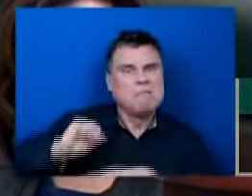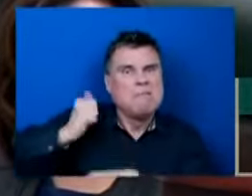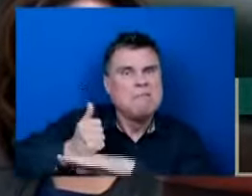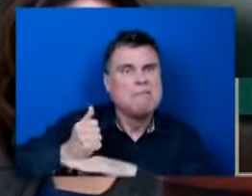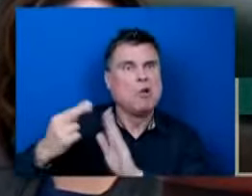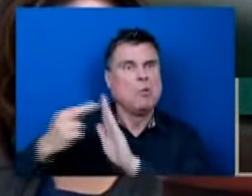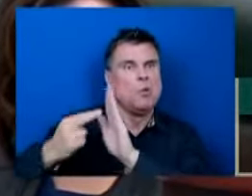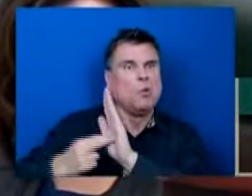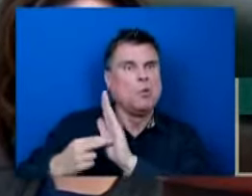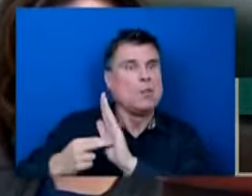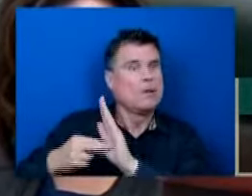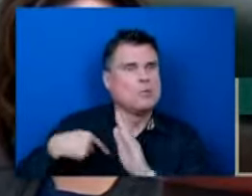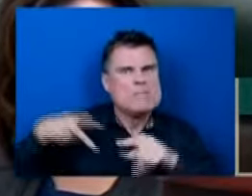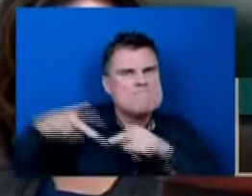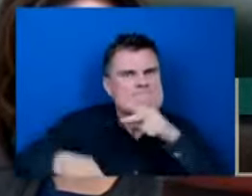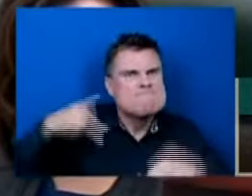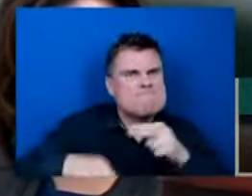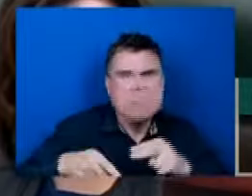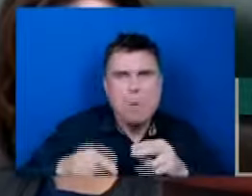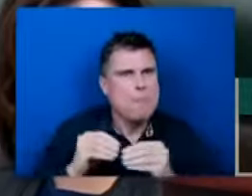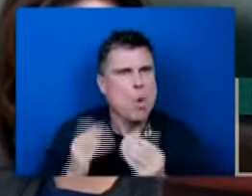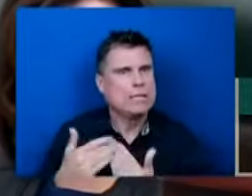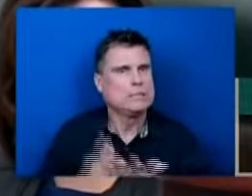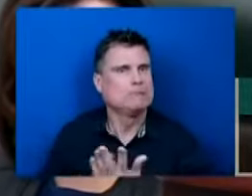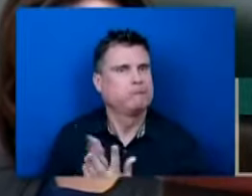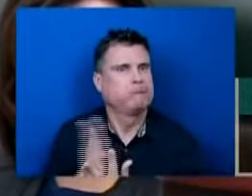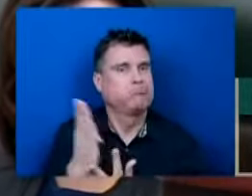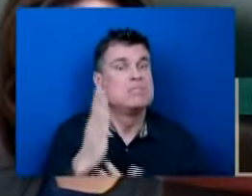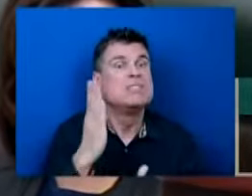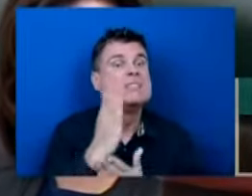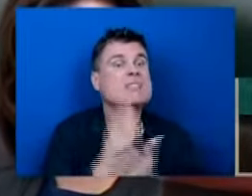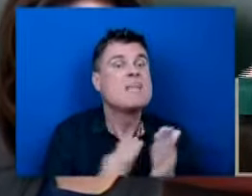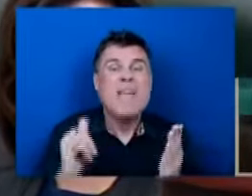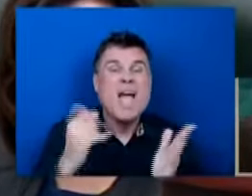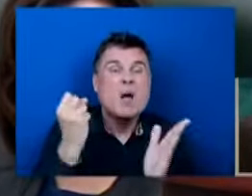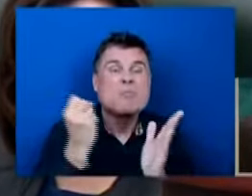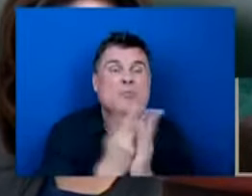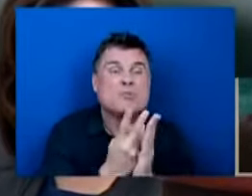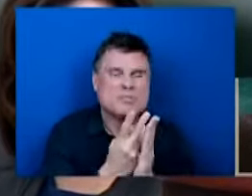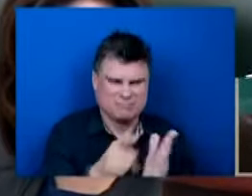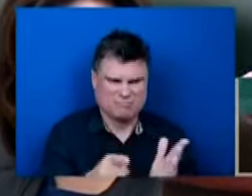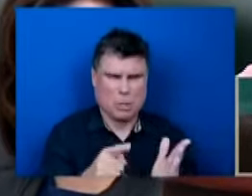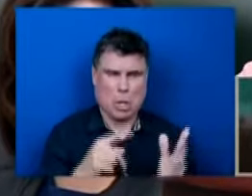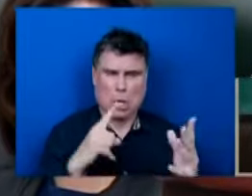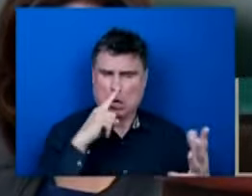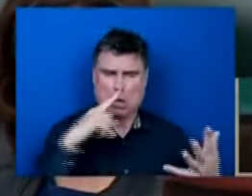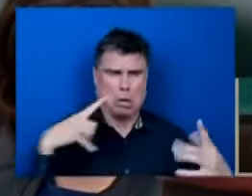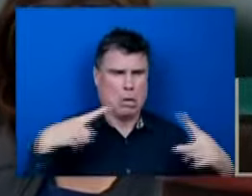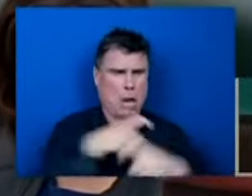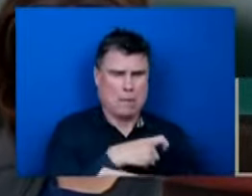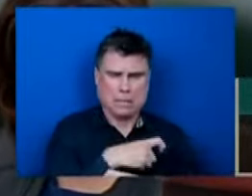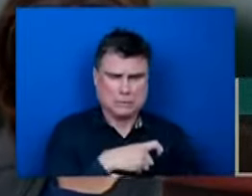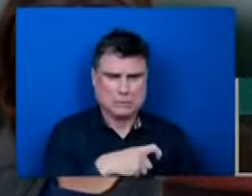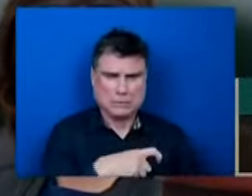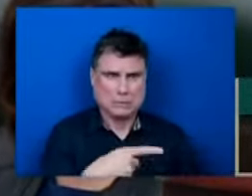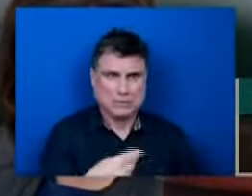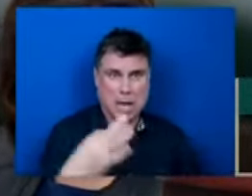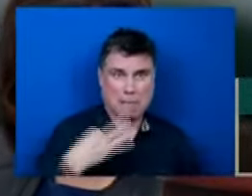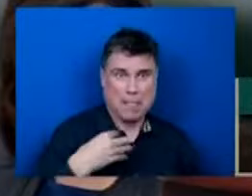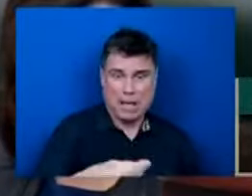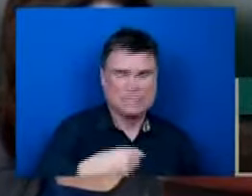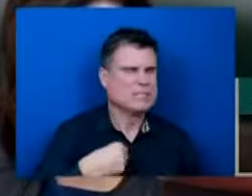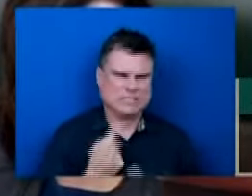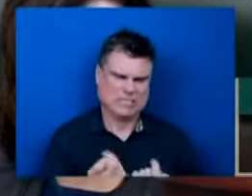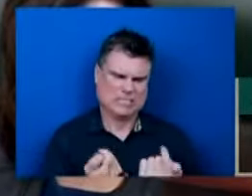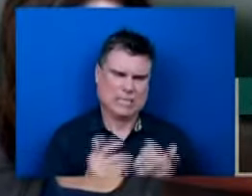our regulatory environment from the first day we took office. And while this work will be ongoing, I'm pleased to report on our